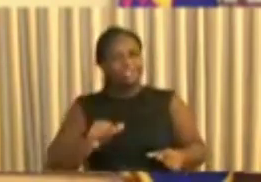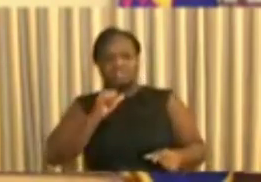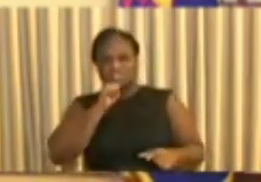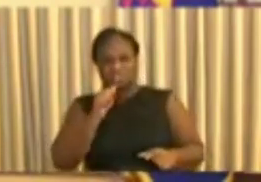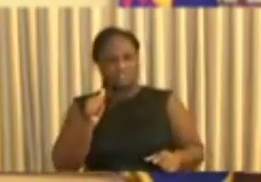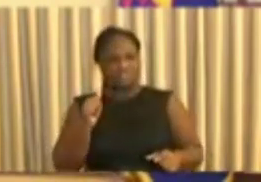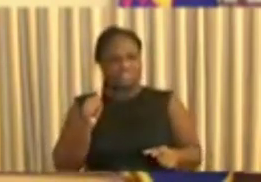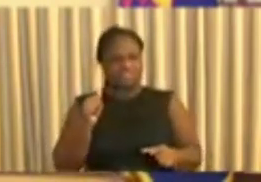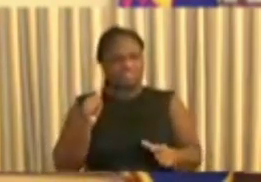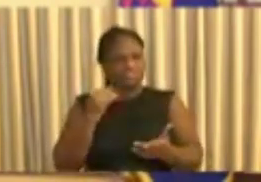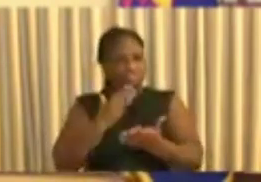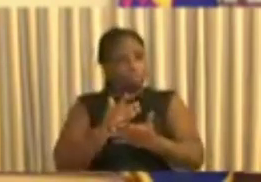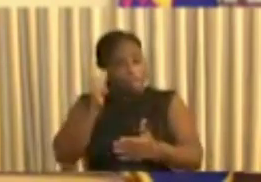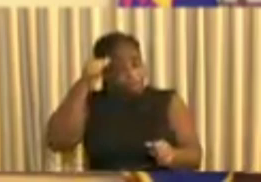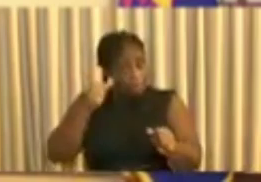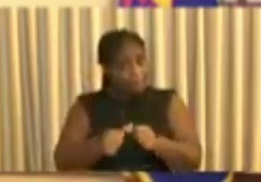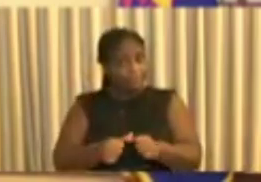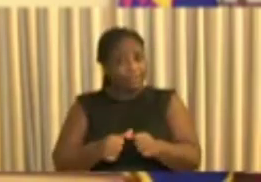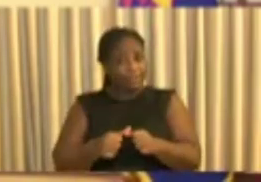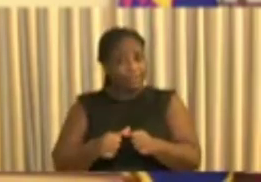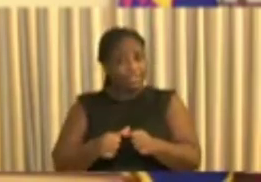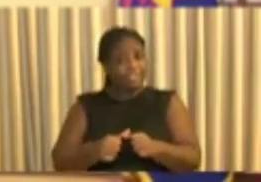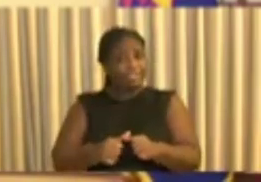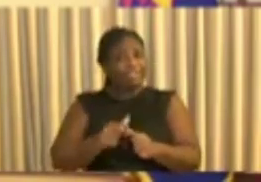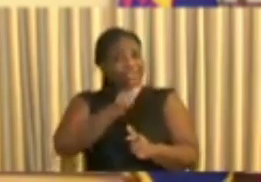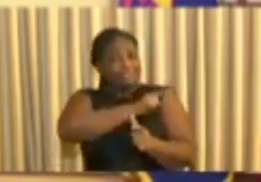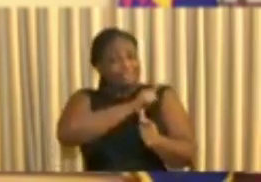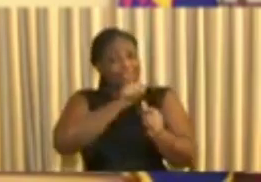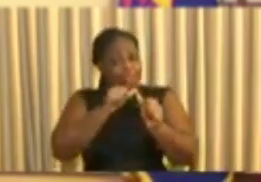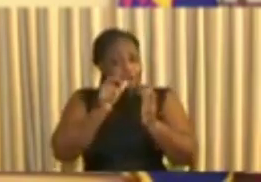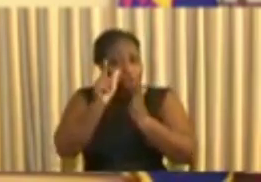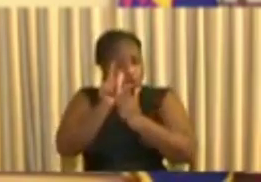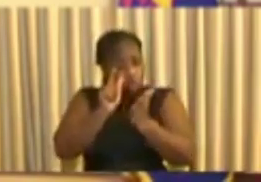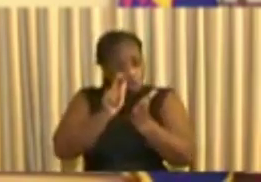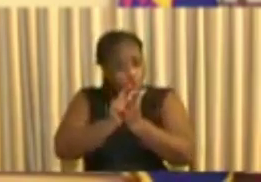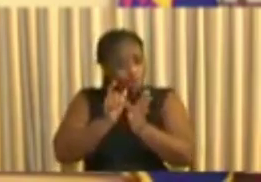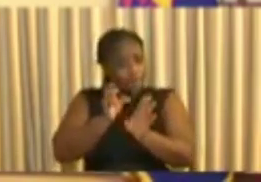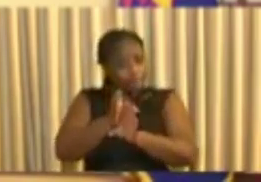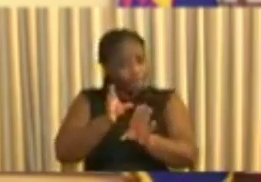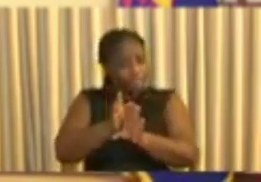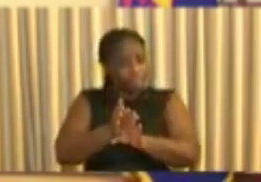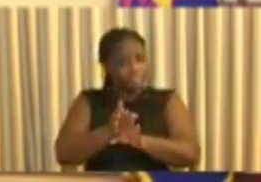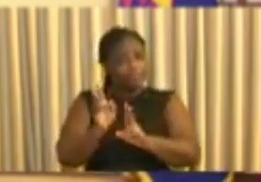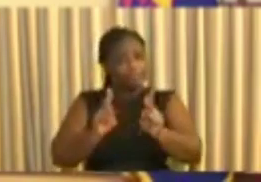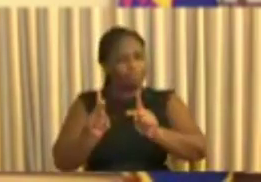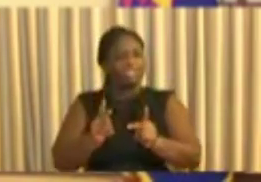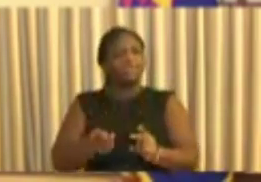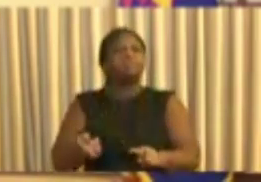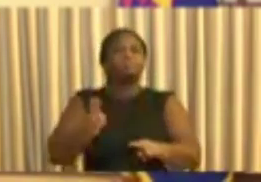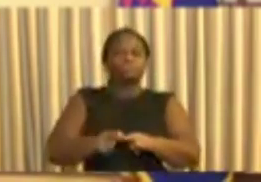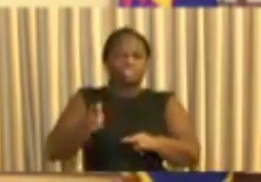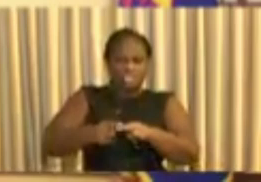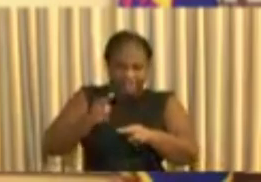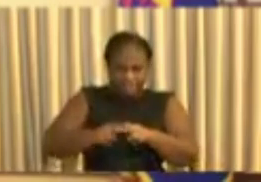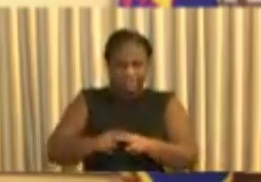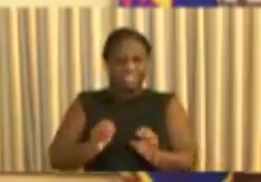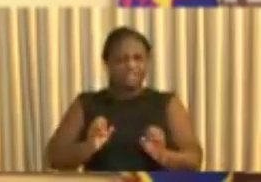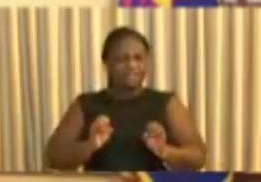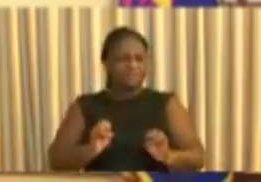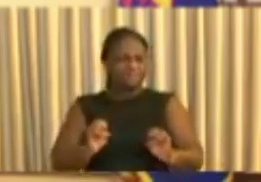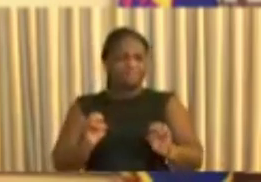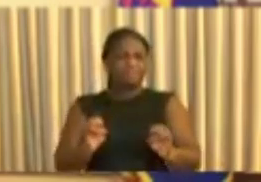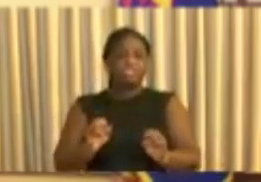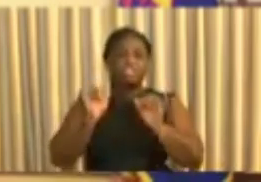them. And remember that the law enforcement agencies are going to increase their enforcement of